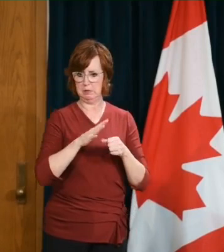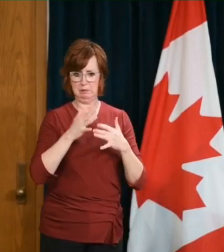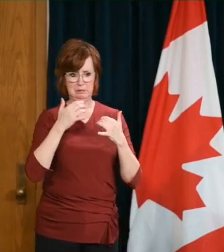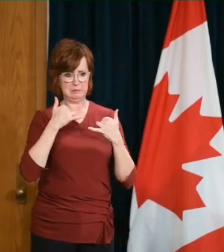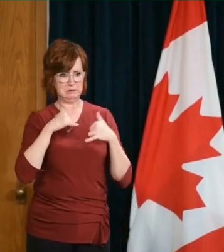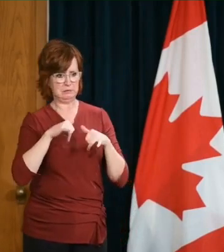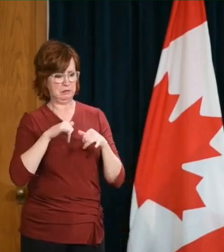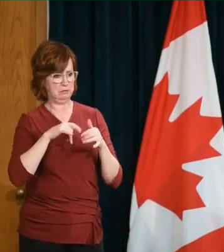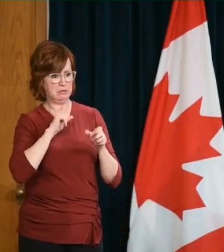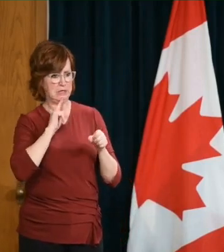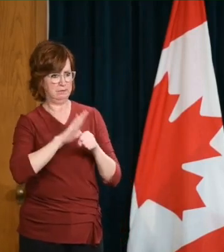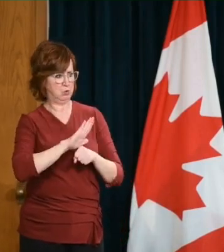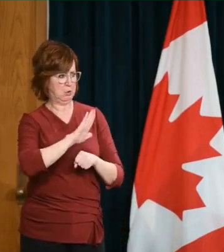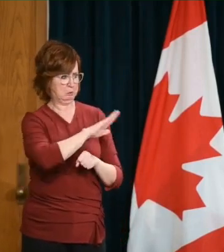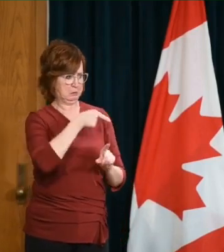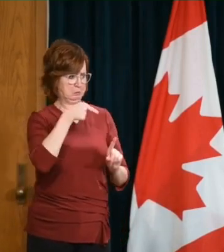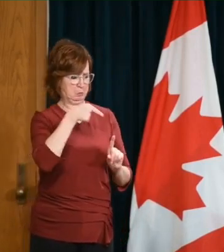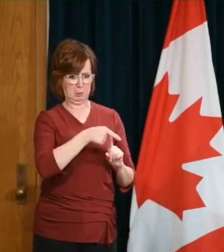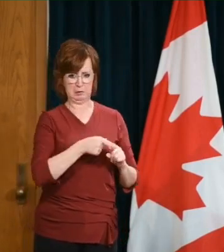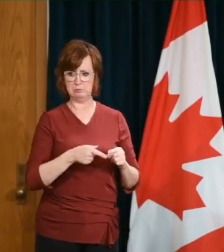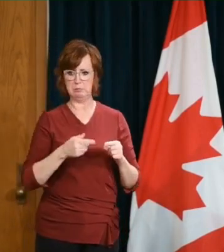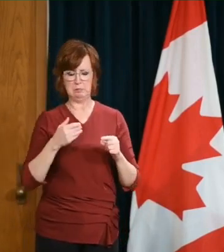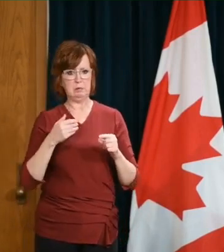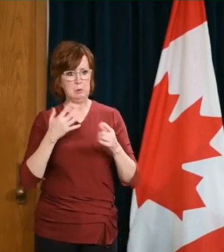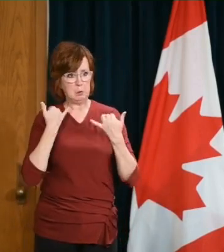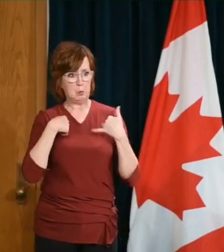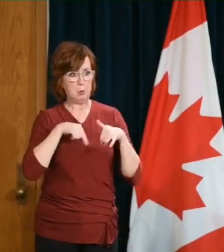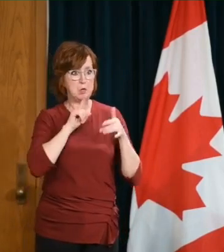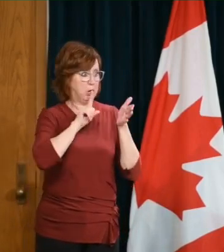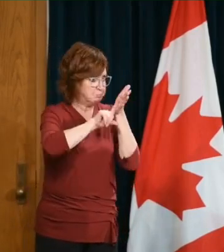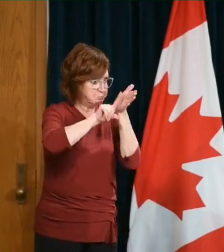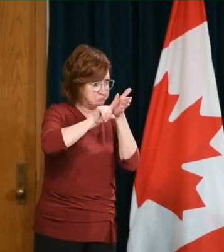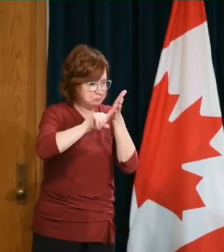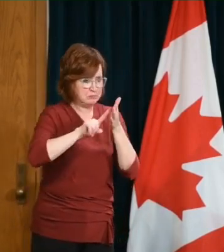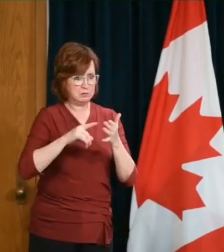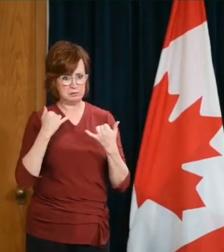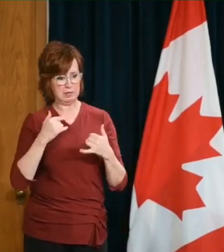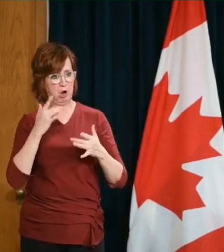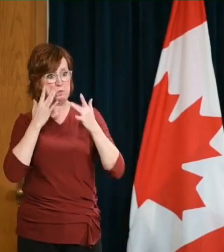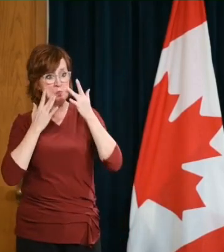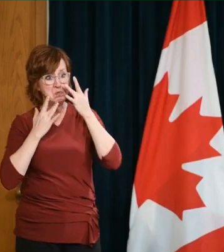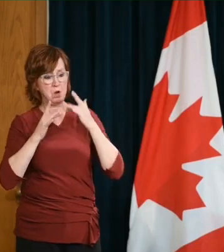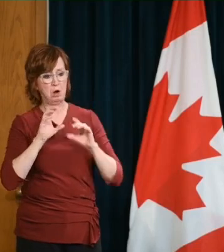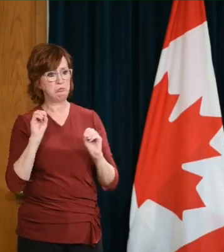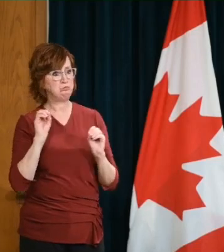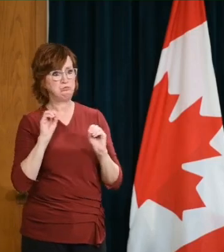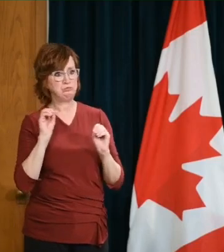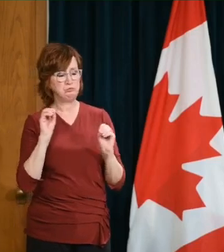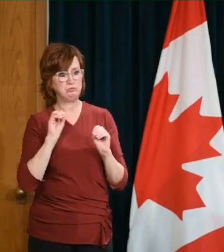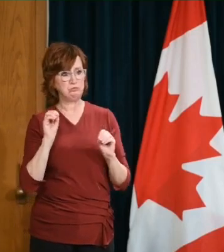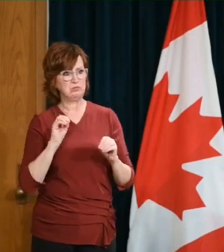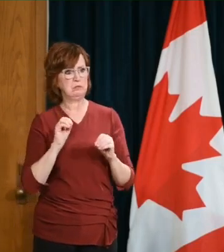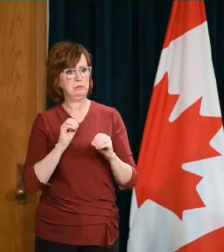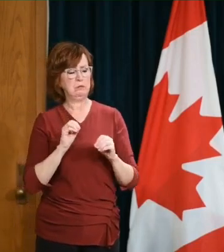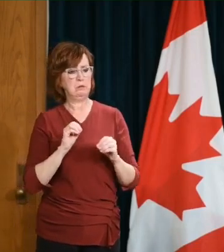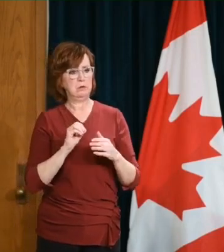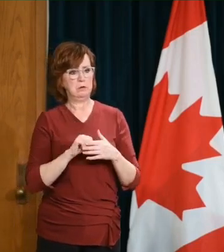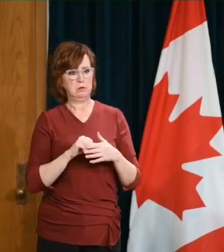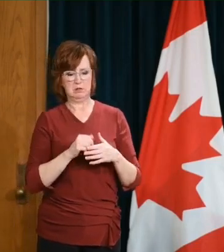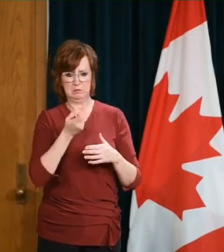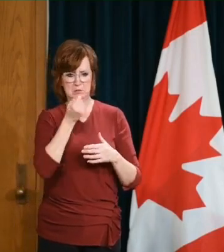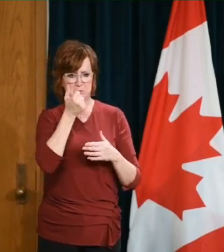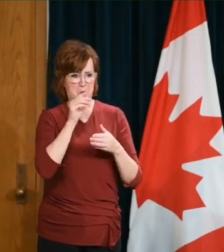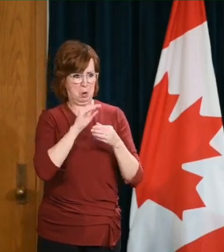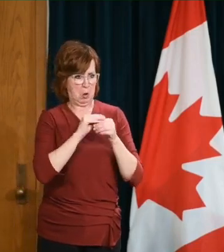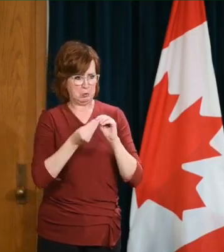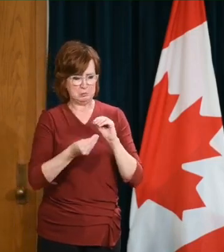to secure supplies for us. But as I said, we're not experiencing a shortage right now. As you see a small number of hospitalizations, we're not burning